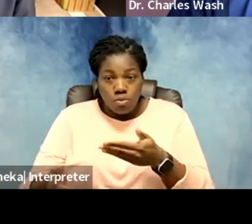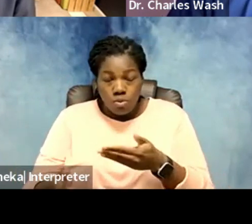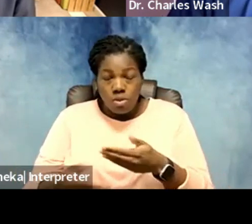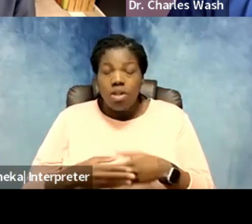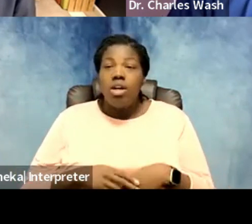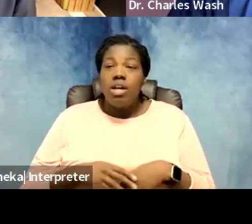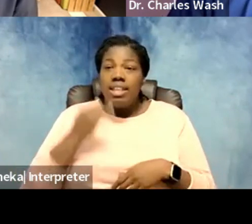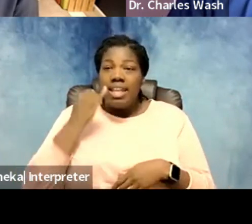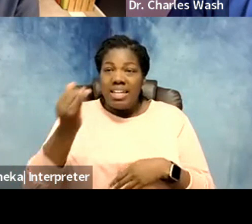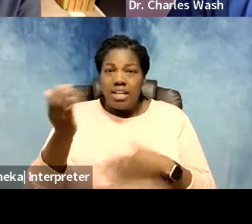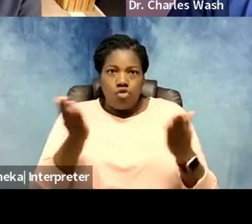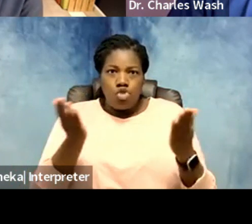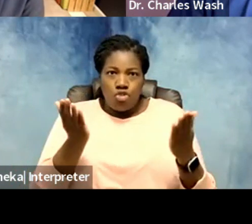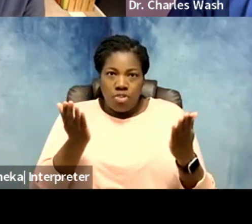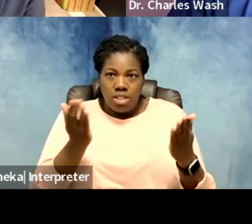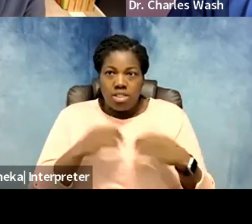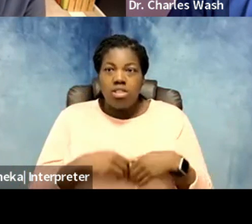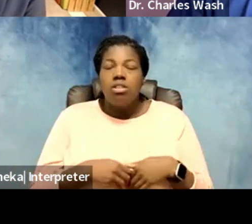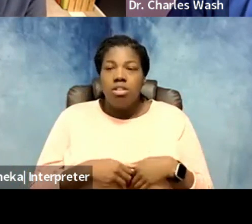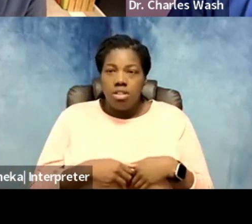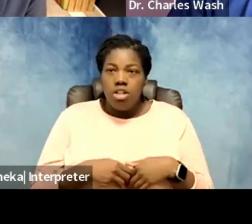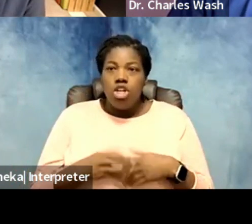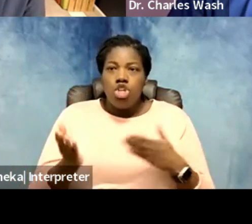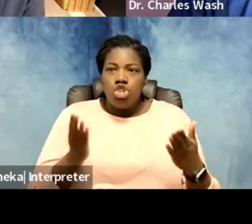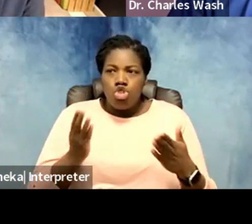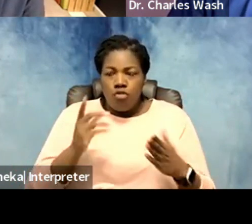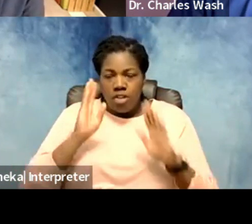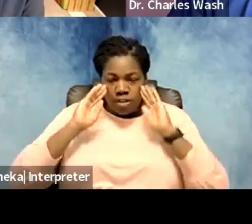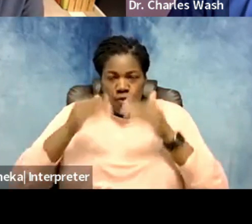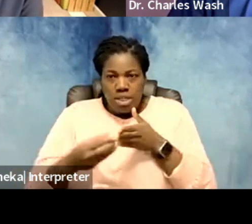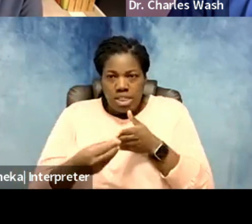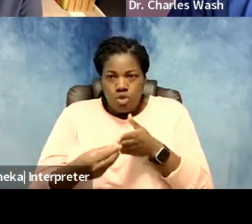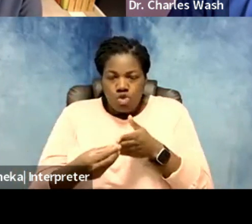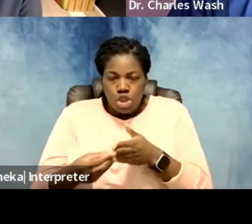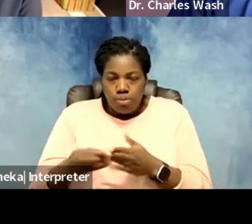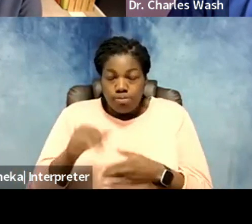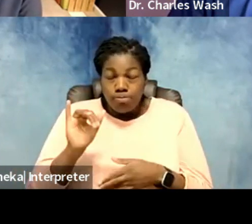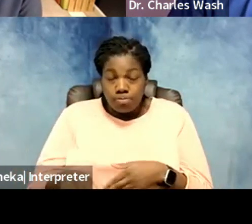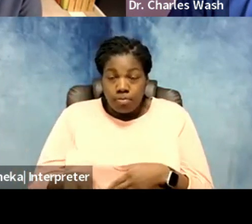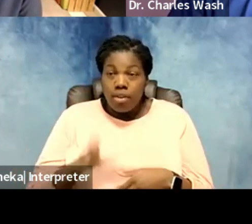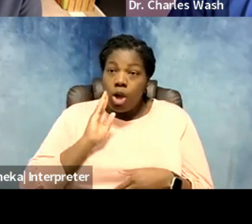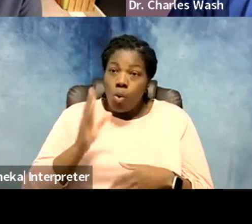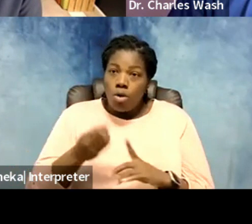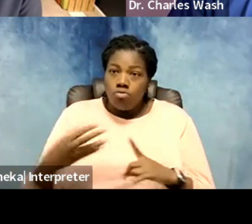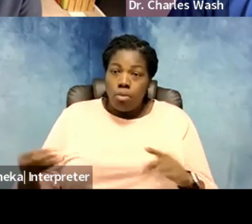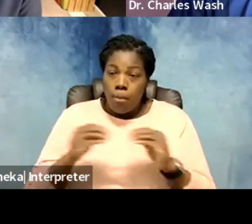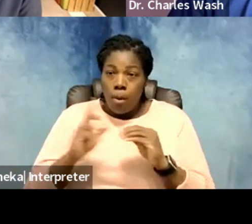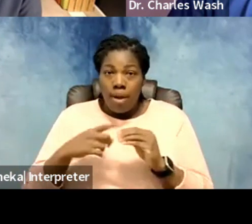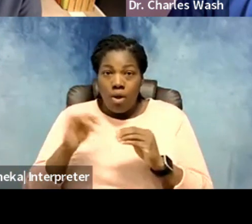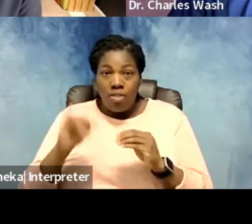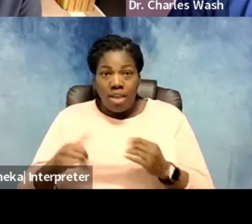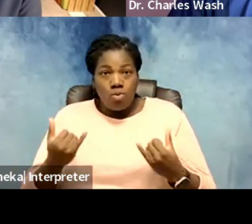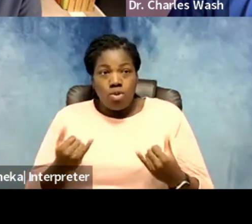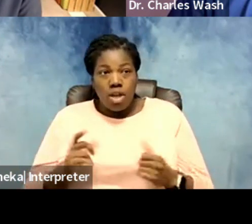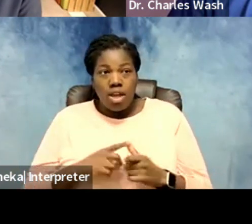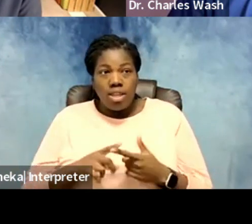this idea of service and service-minded leadership. And I'm going to talk a little bit about that today, and then I'm